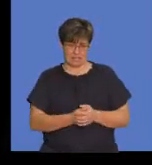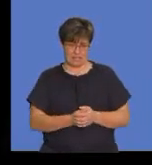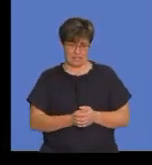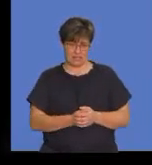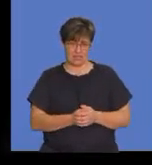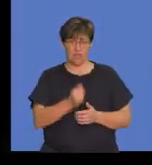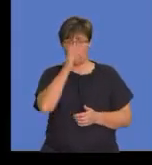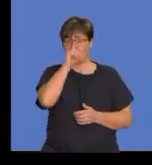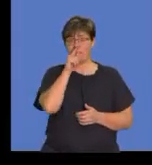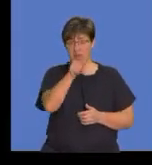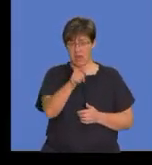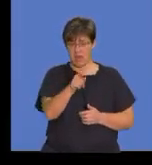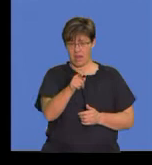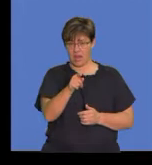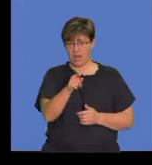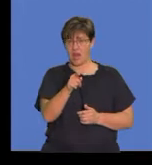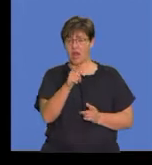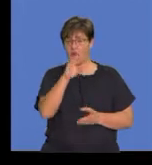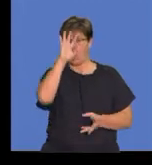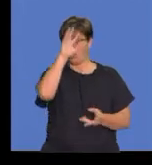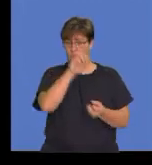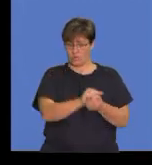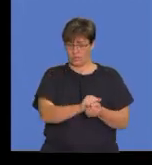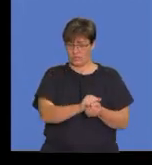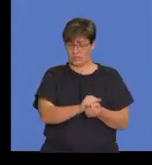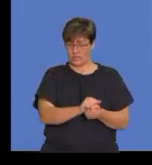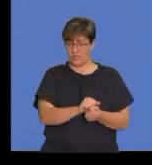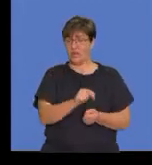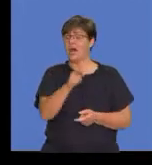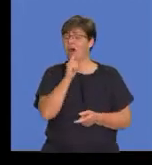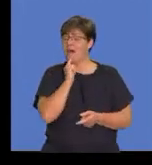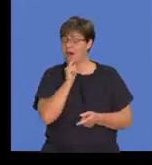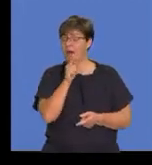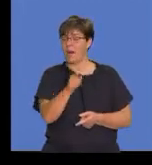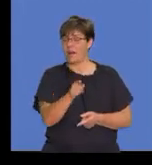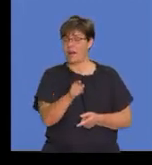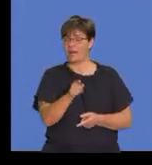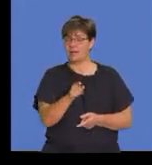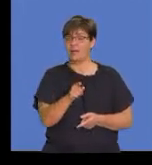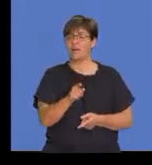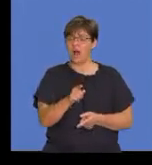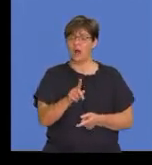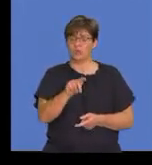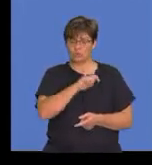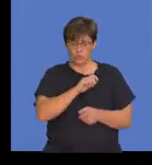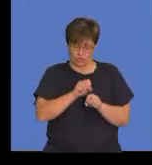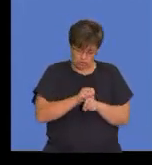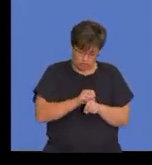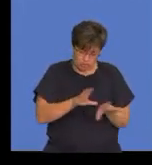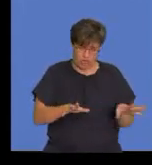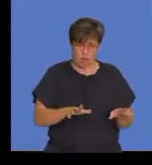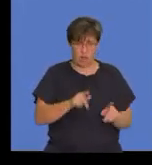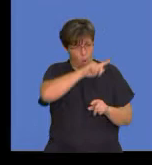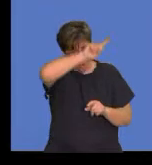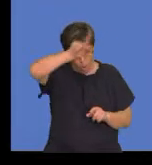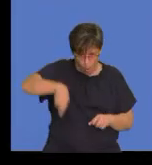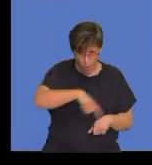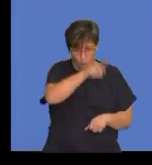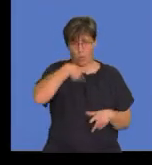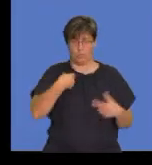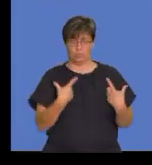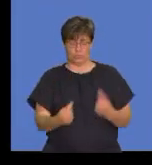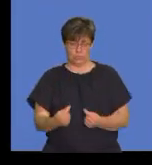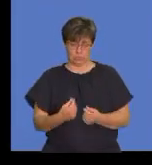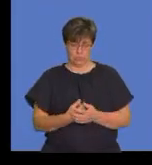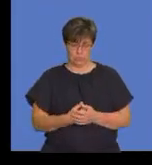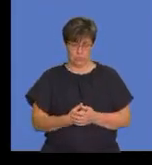to answer, because remember, for you to draw a conclusion, it means that it must be general for